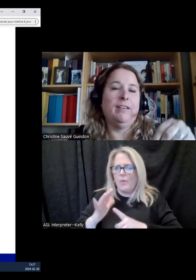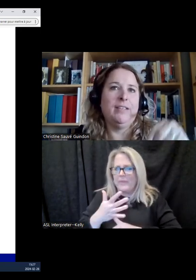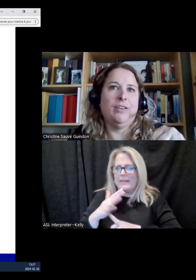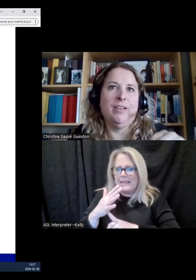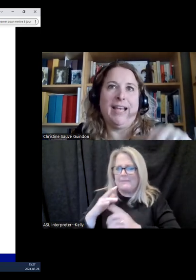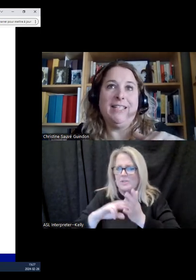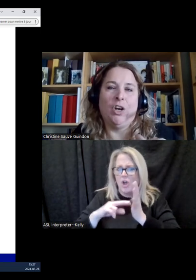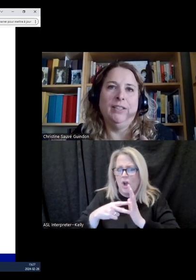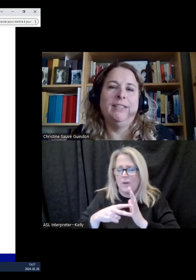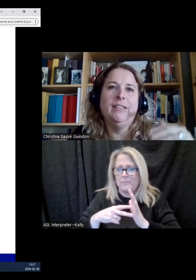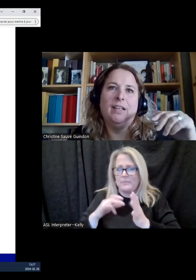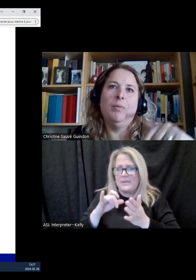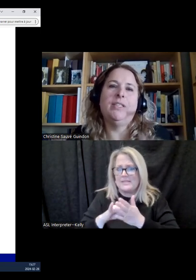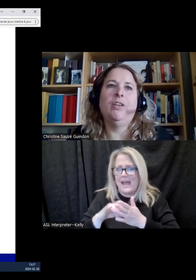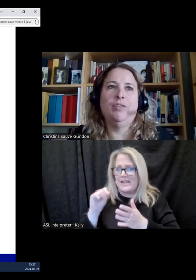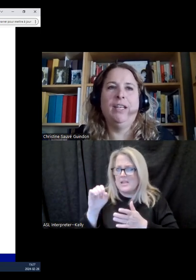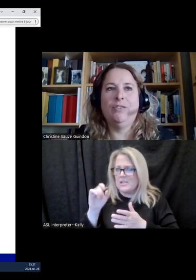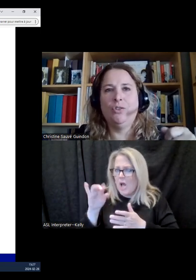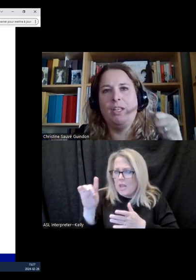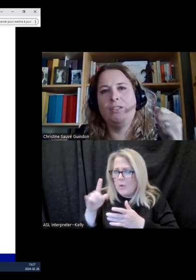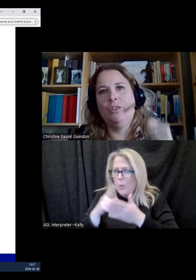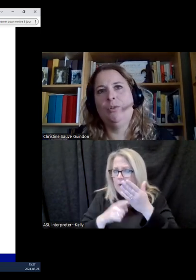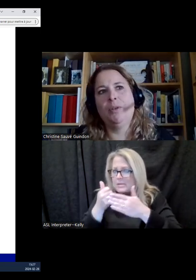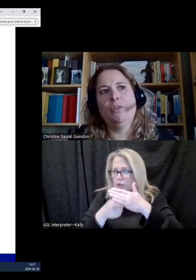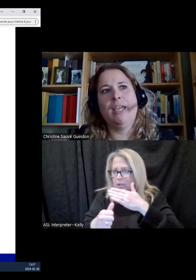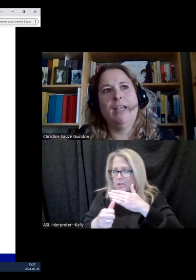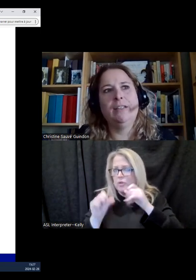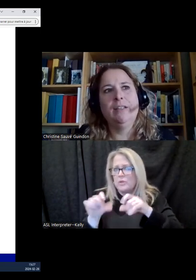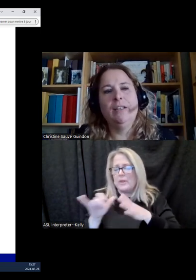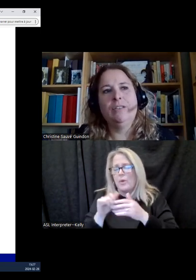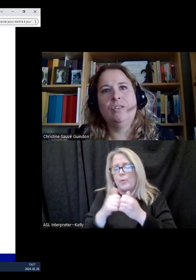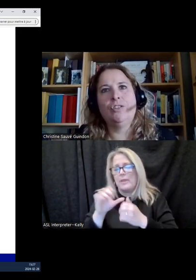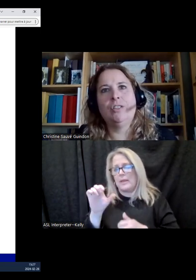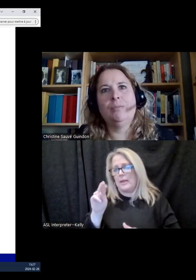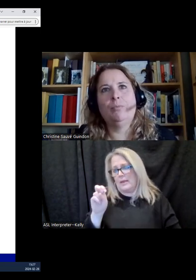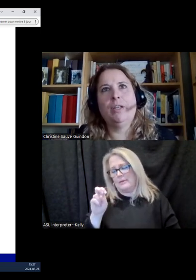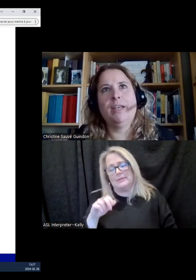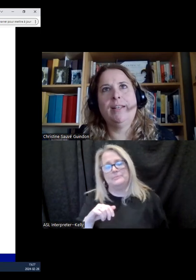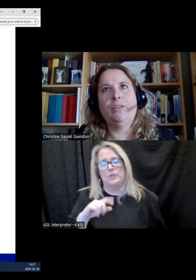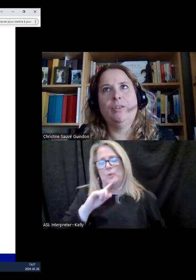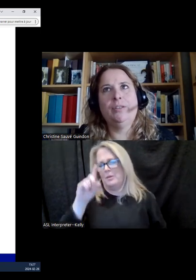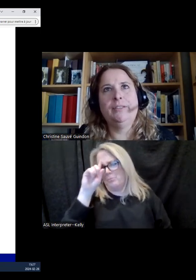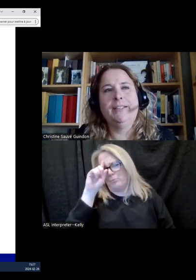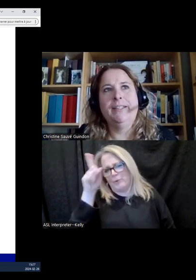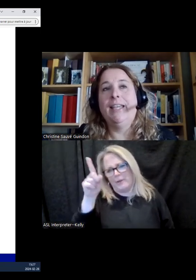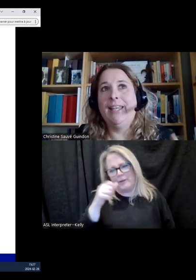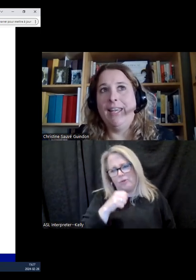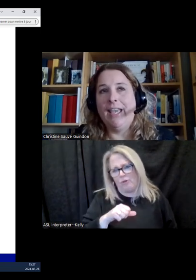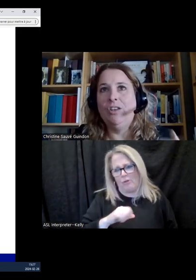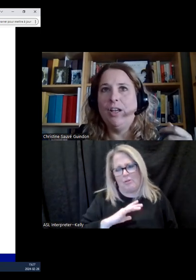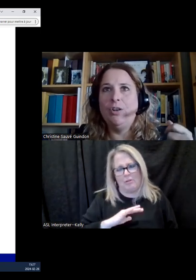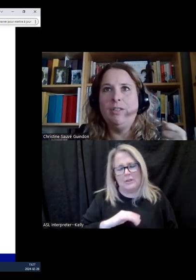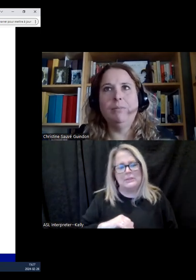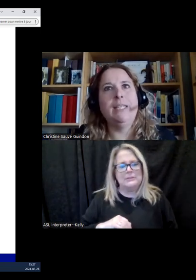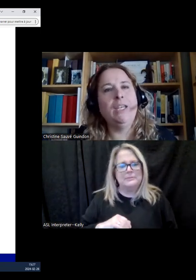are, and is that solid, and what's underneath. So she gets to do it with her cane. So she's a brilliant little girl. Yet